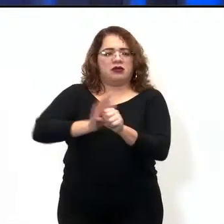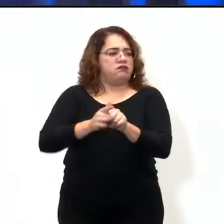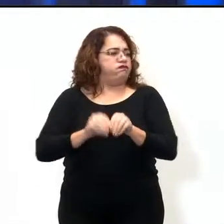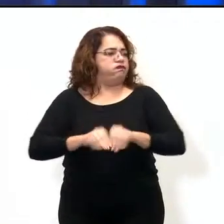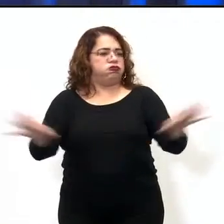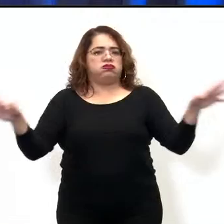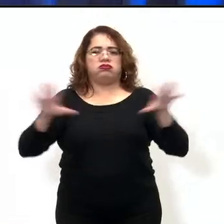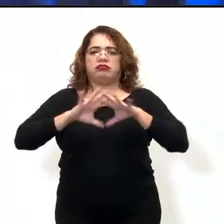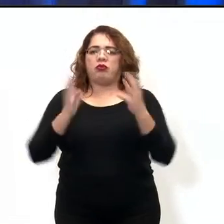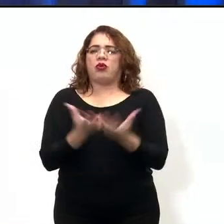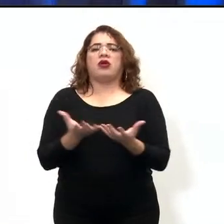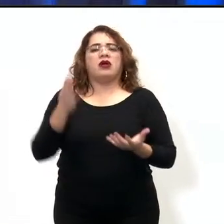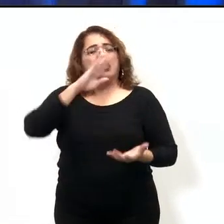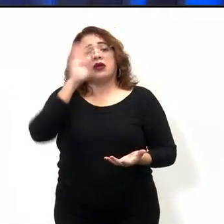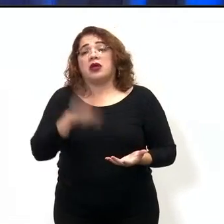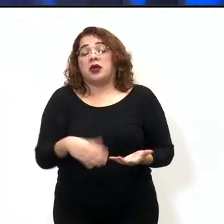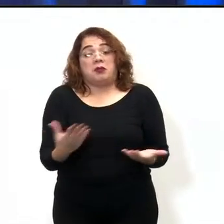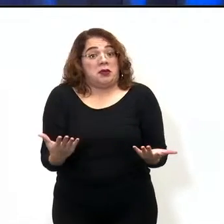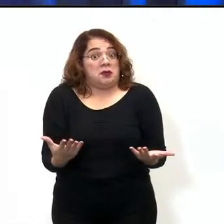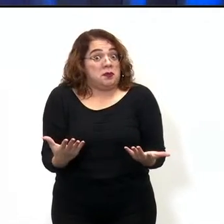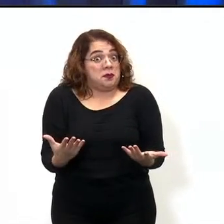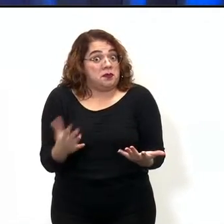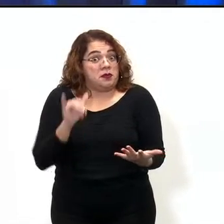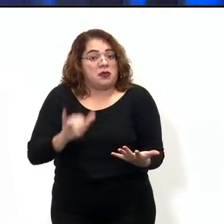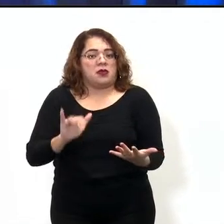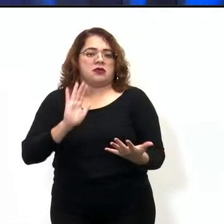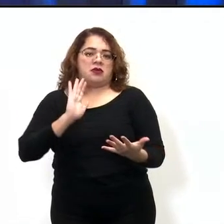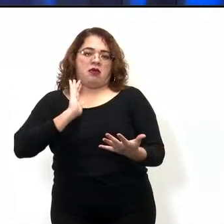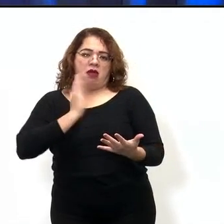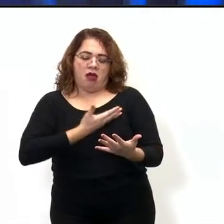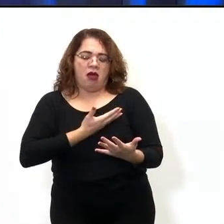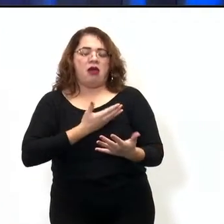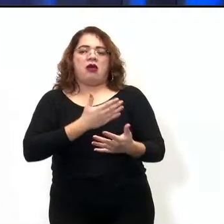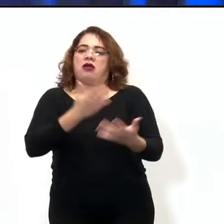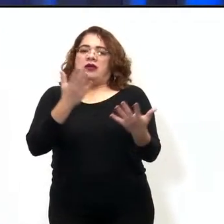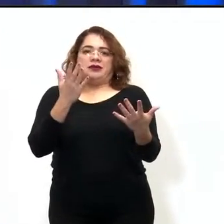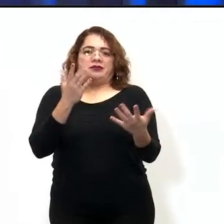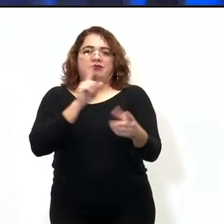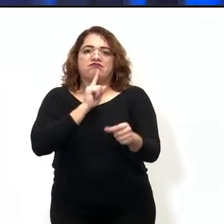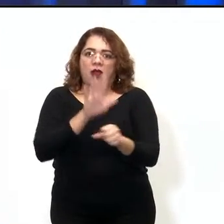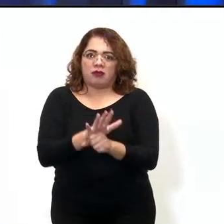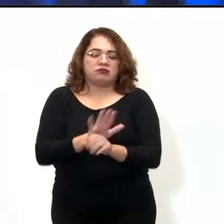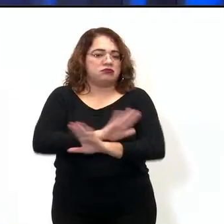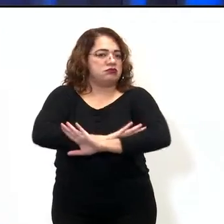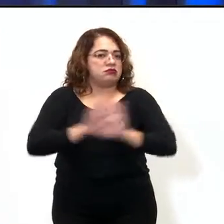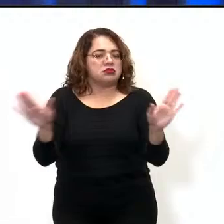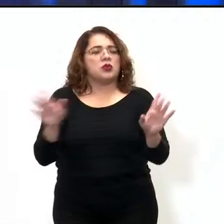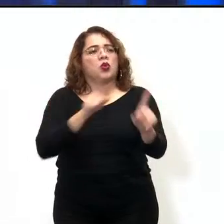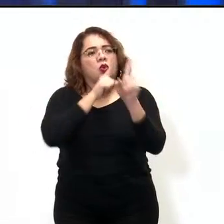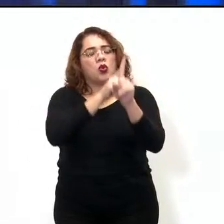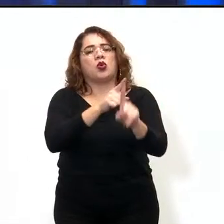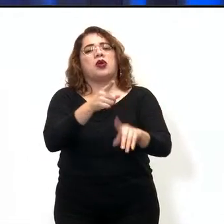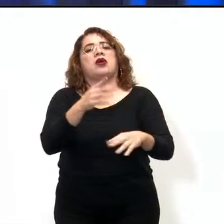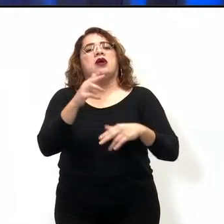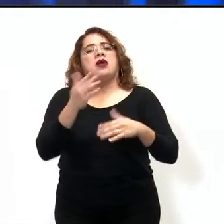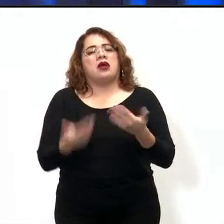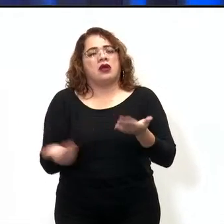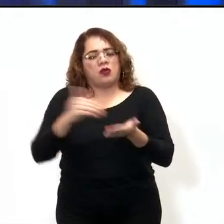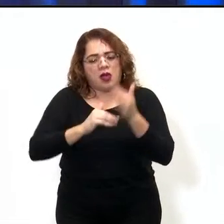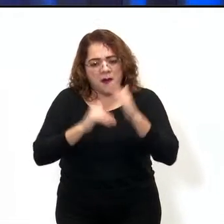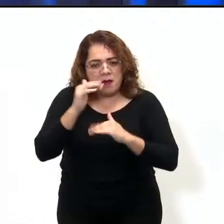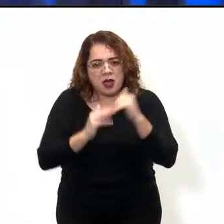past all of this, we have the job, of course, of rebuilding our economy and all the work that happens ahead. So I know this